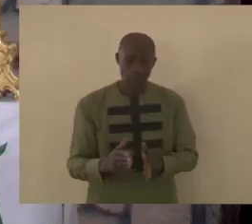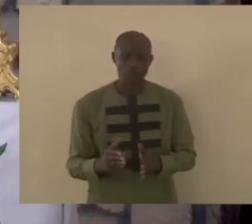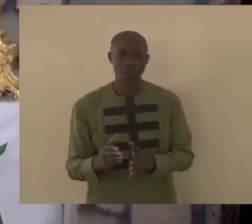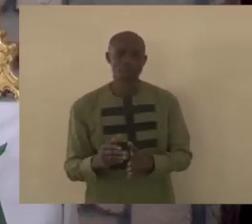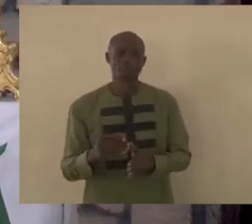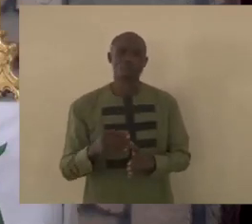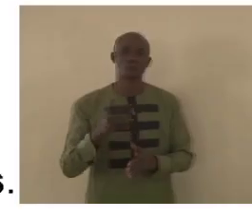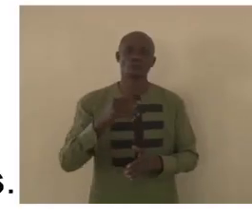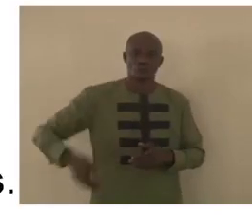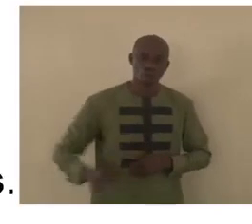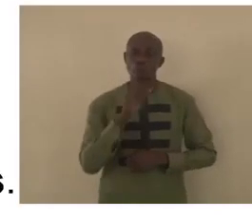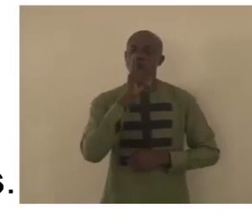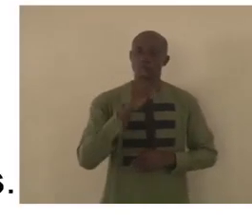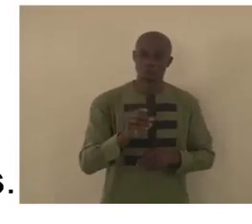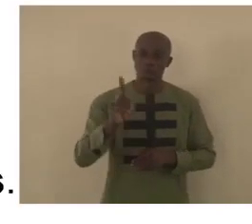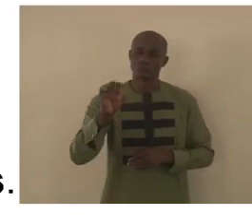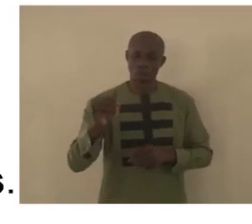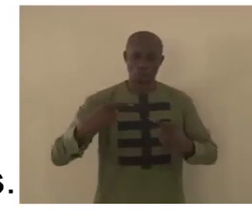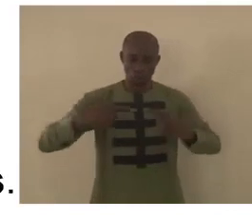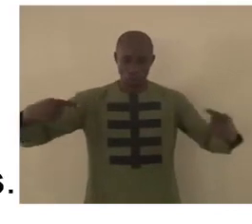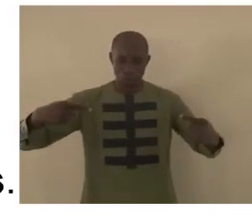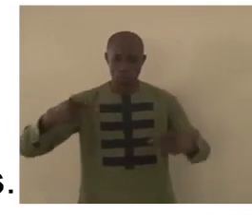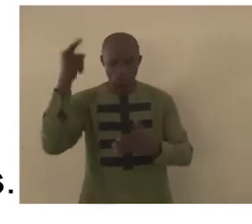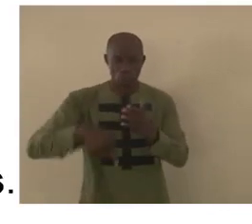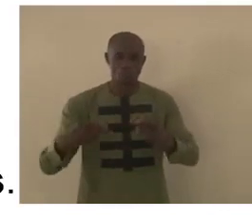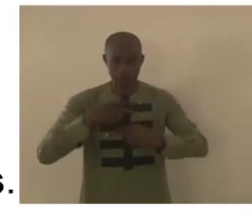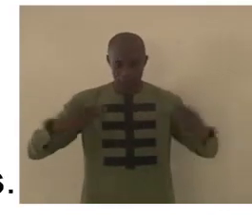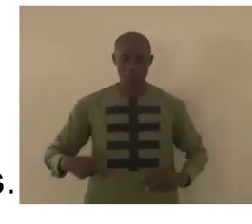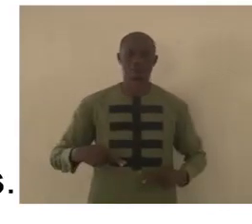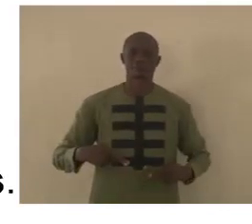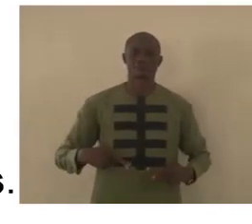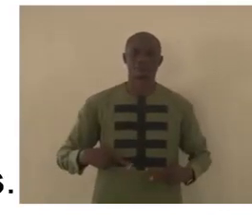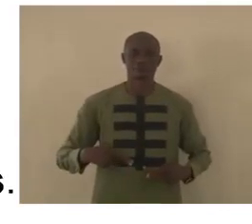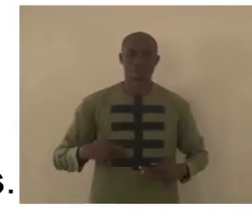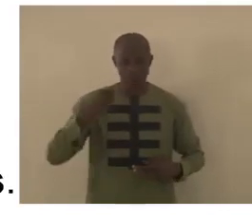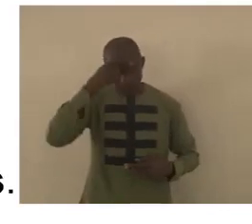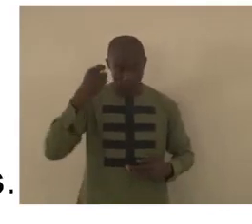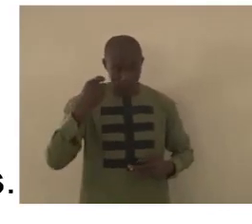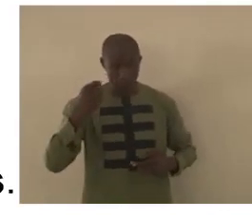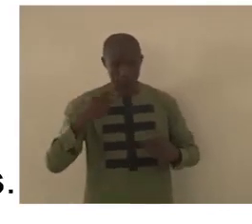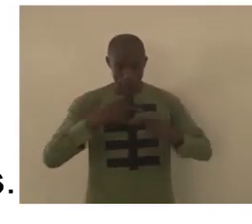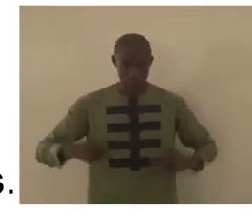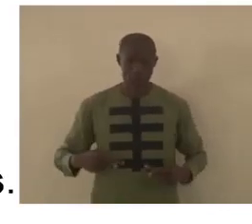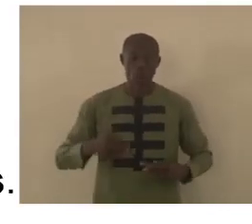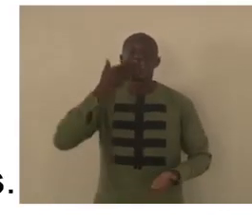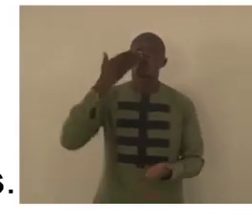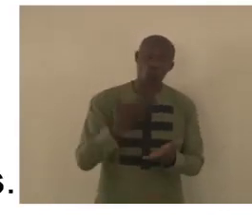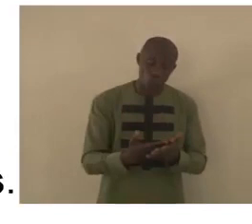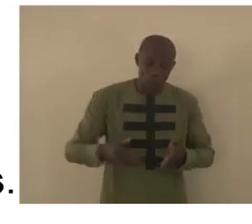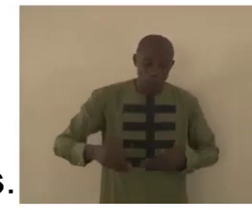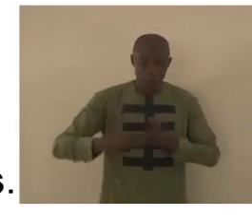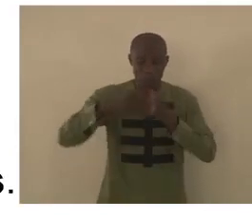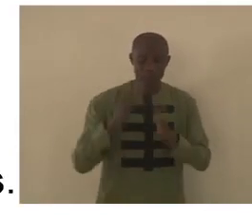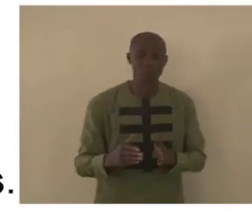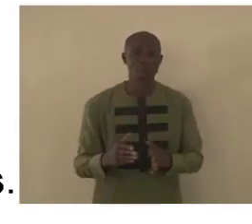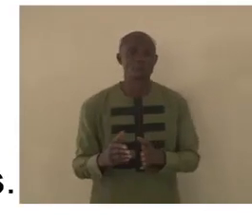should do the opposite of what the scribes and the Pharisees, what they did. That unlike the scribes and the Pharisees, good